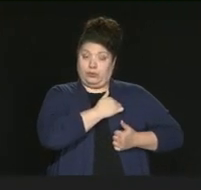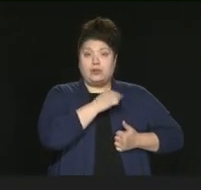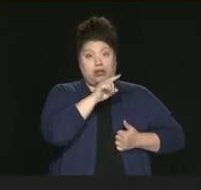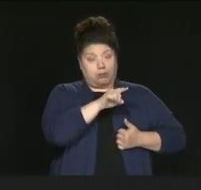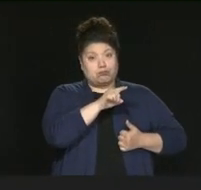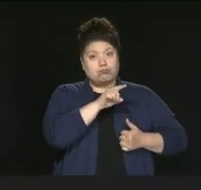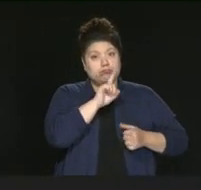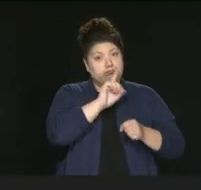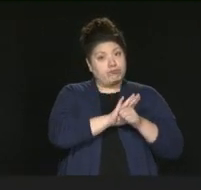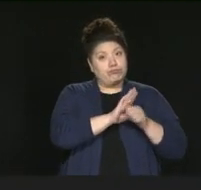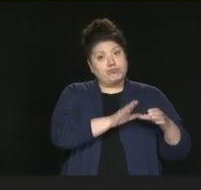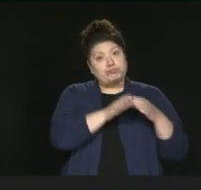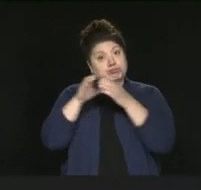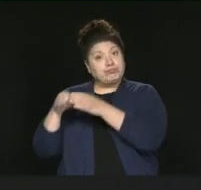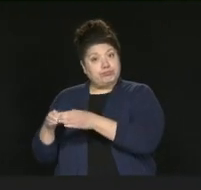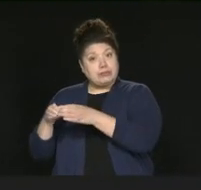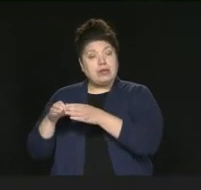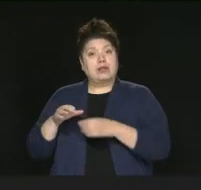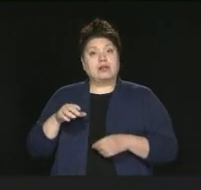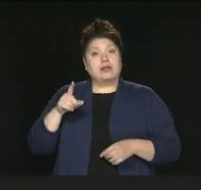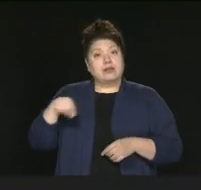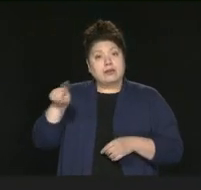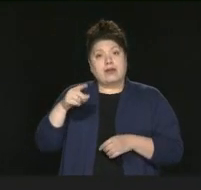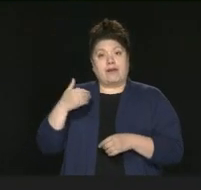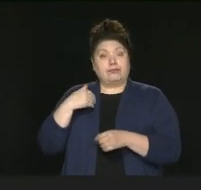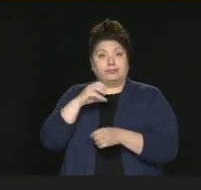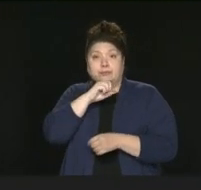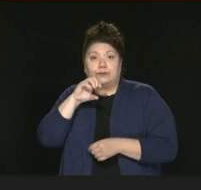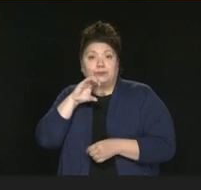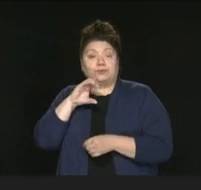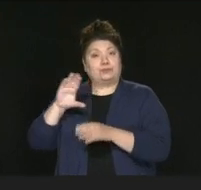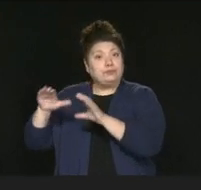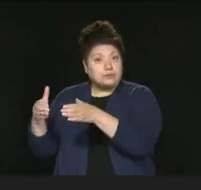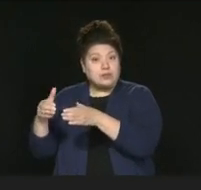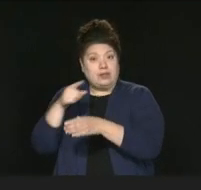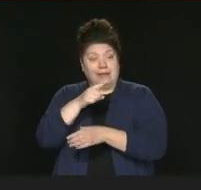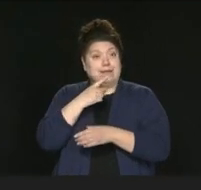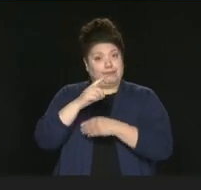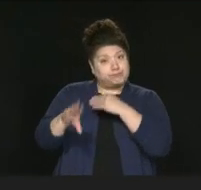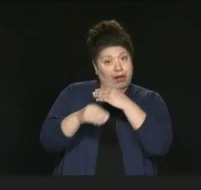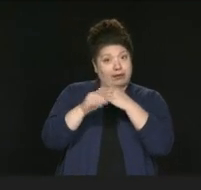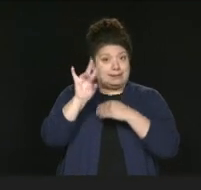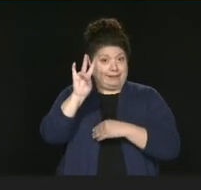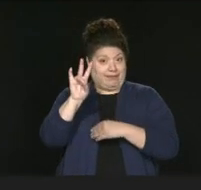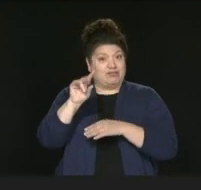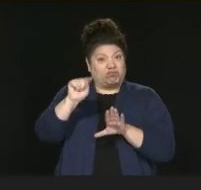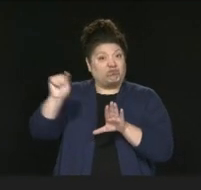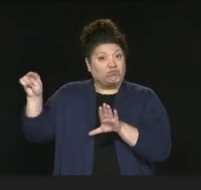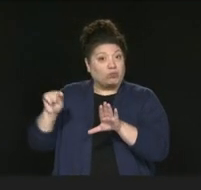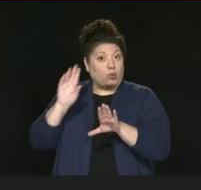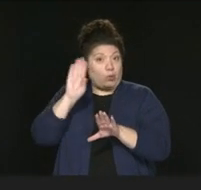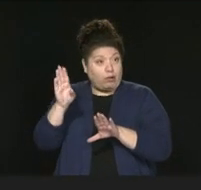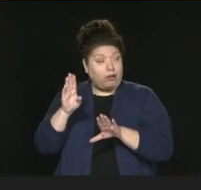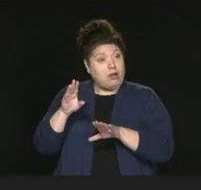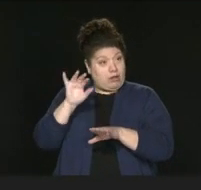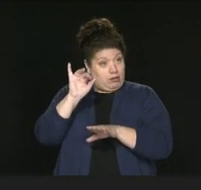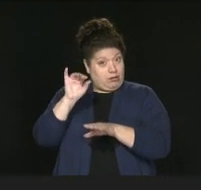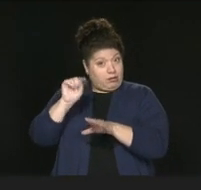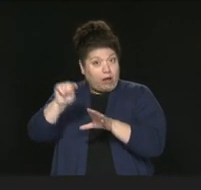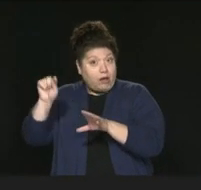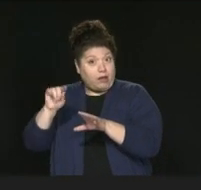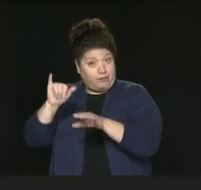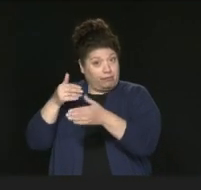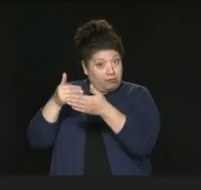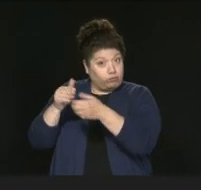long-term care institutions. You mentioned seven others. Are we talking about the ones in the Montreal area? Can you tell us more